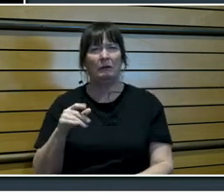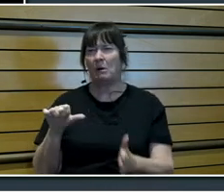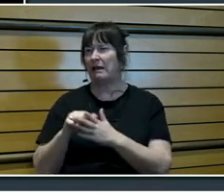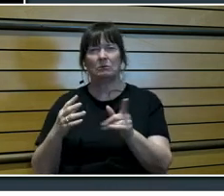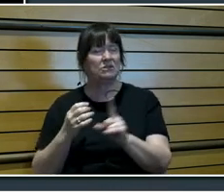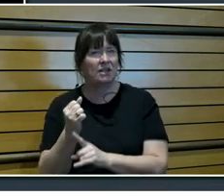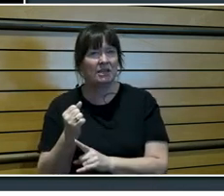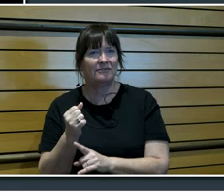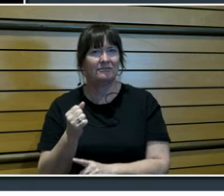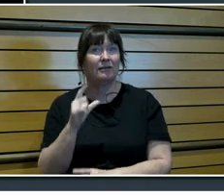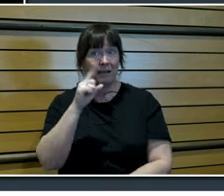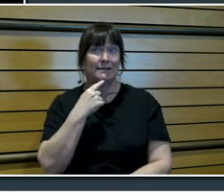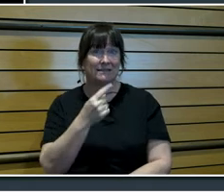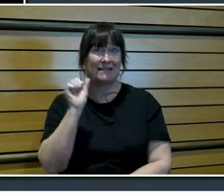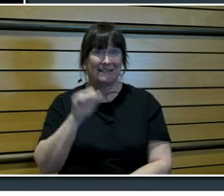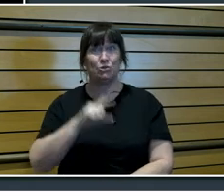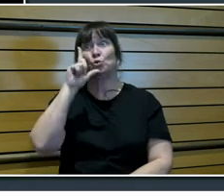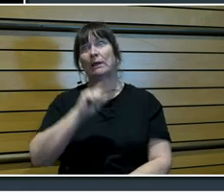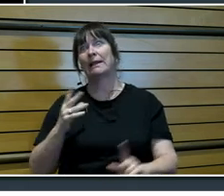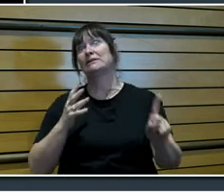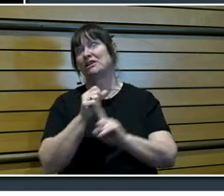achieve, I can assure you that they are achievable.